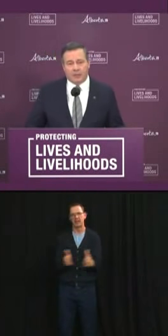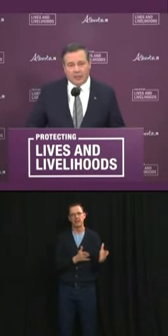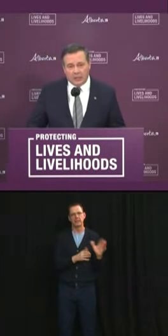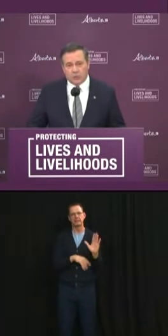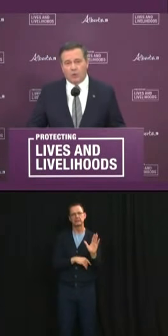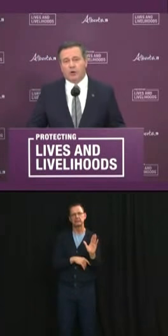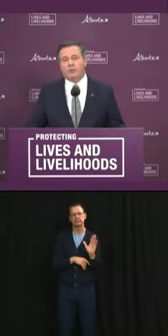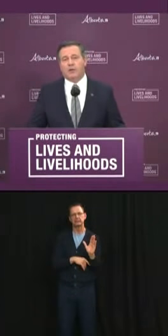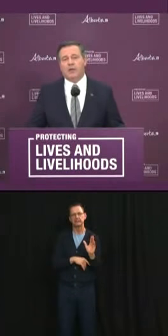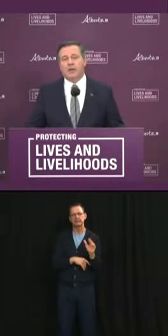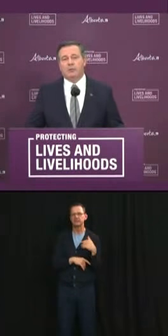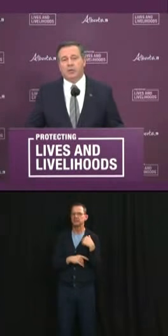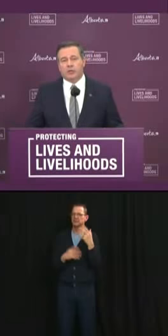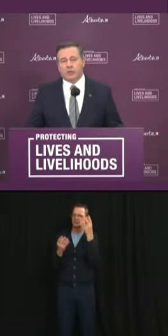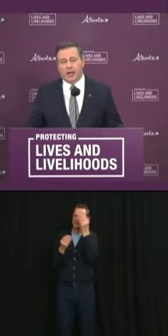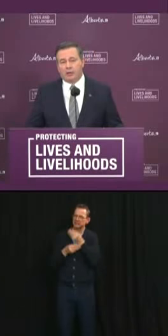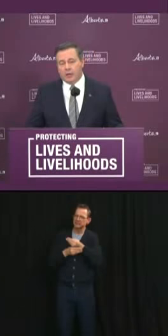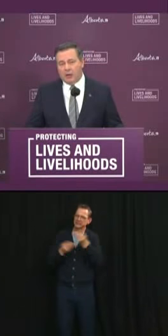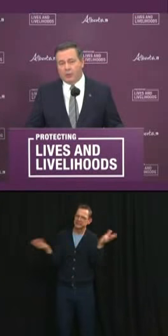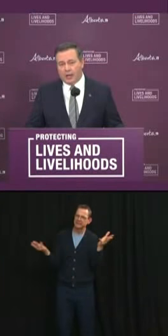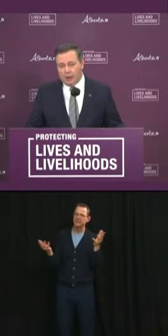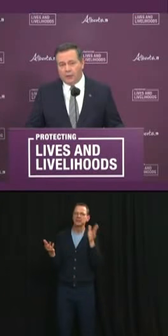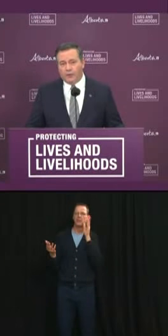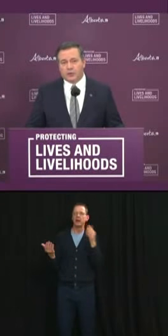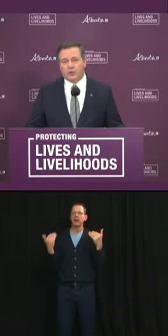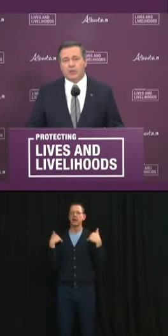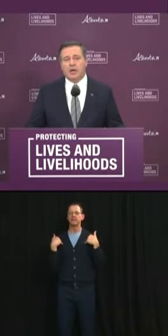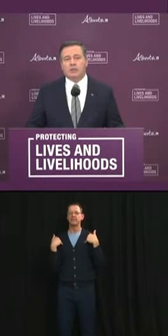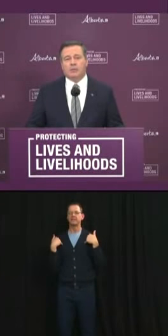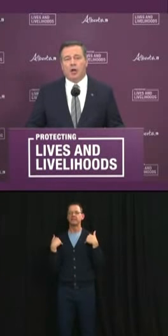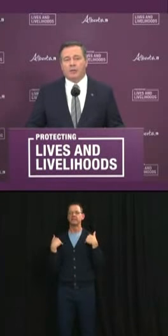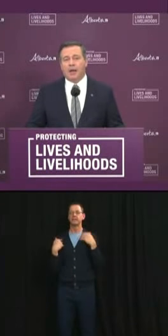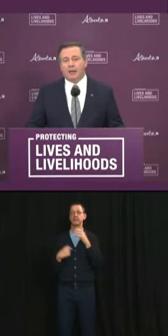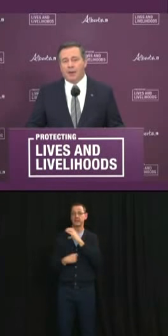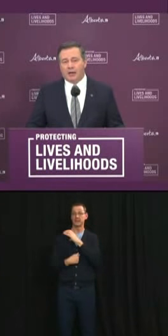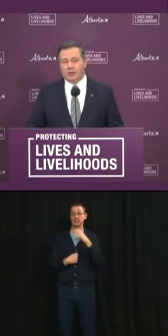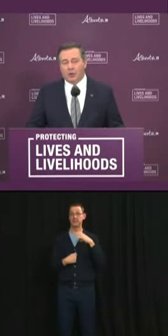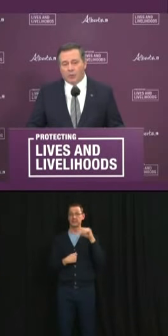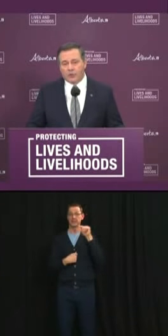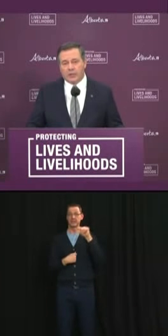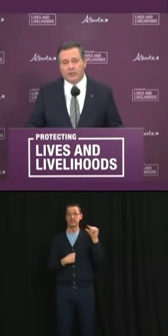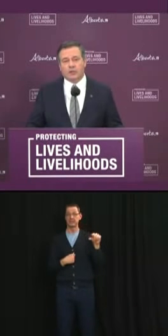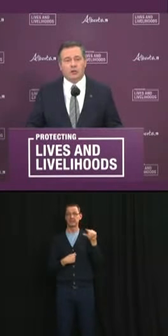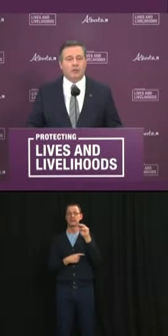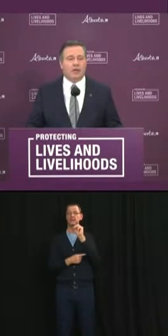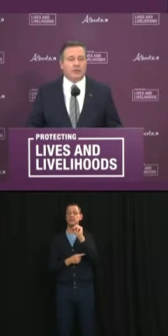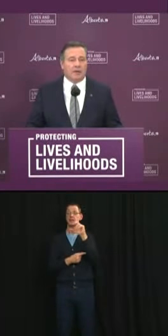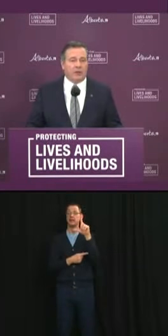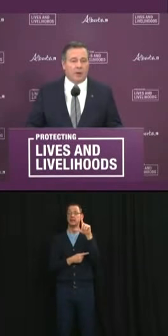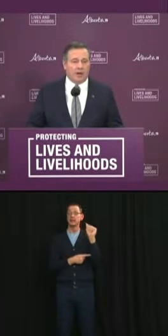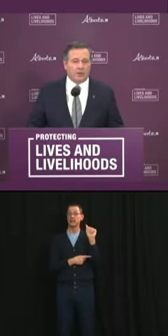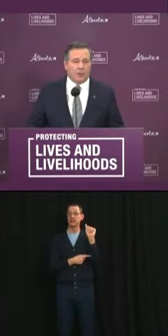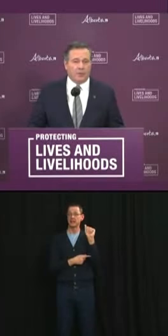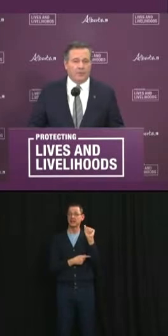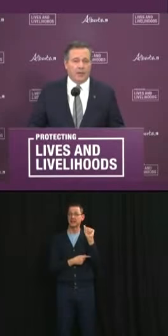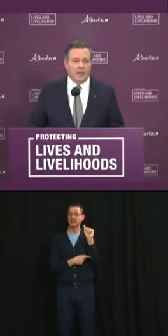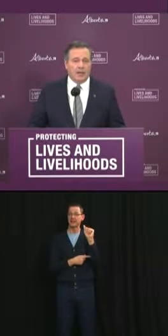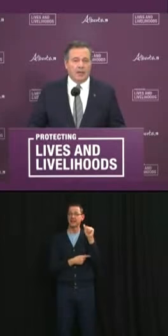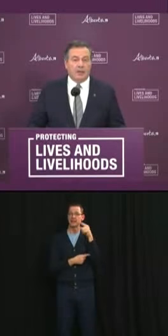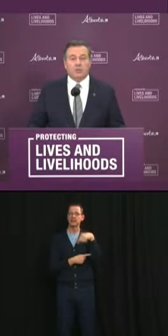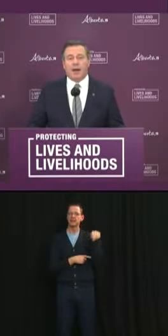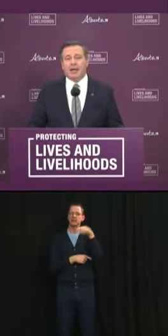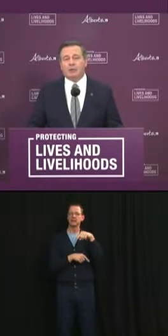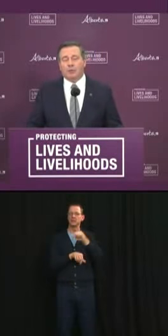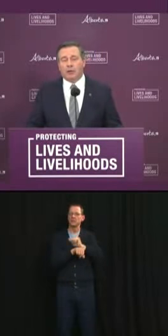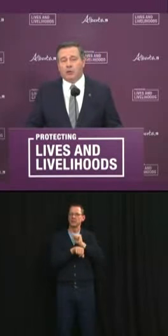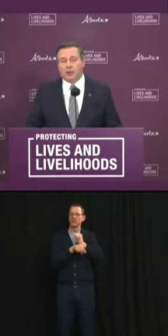government MLAs will work with Minister Shandro and Alberta health officials to plot a path back to normalcy as soon as safely possible.